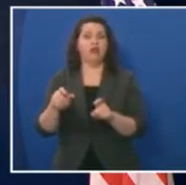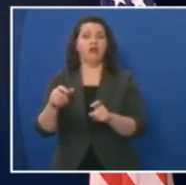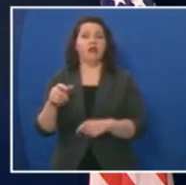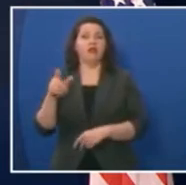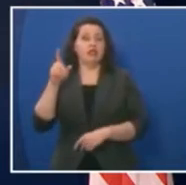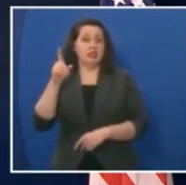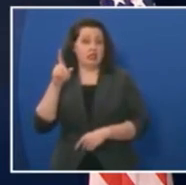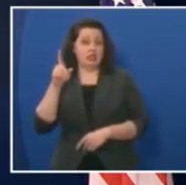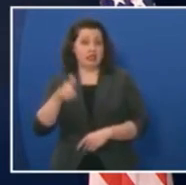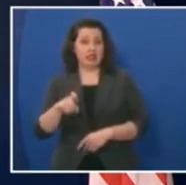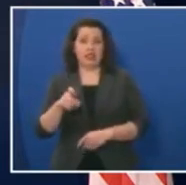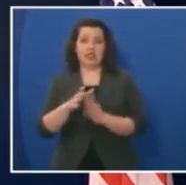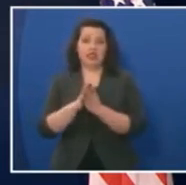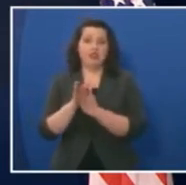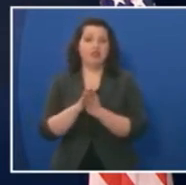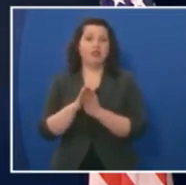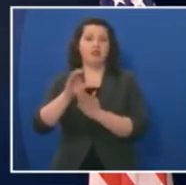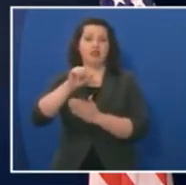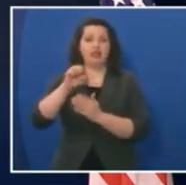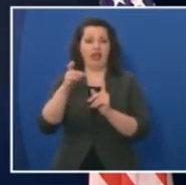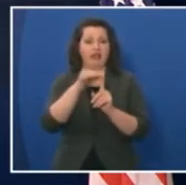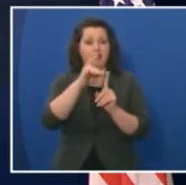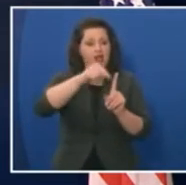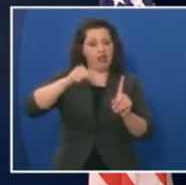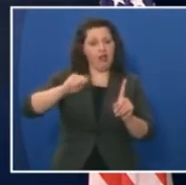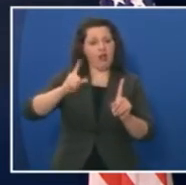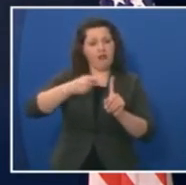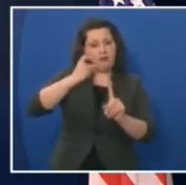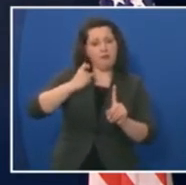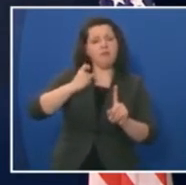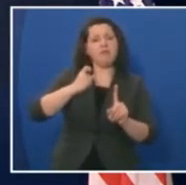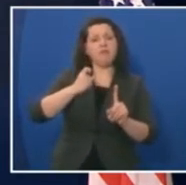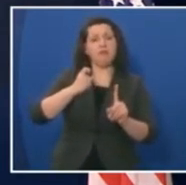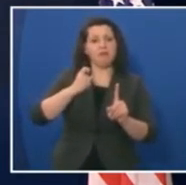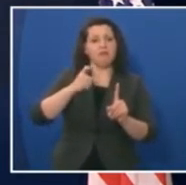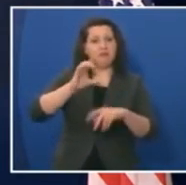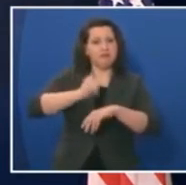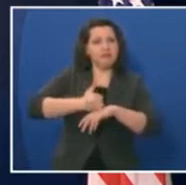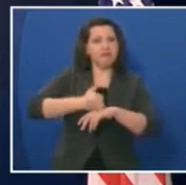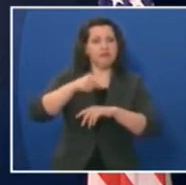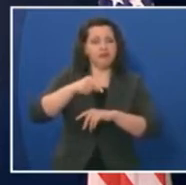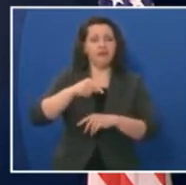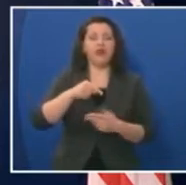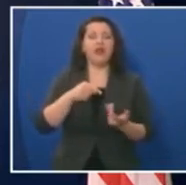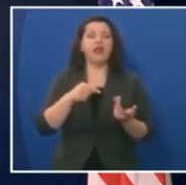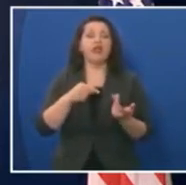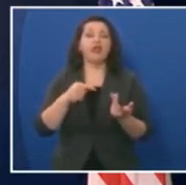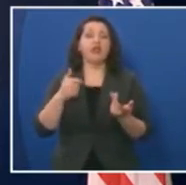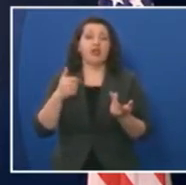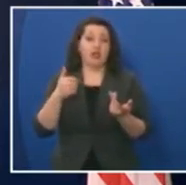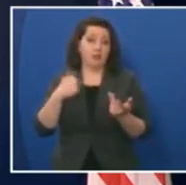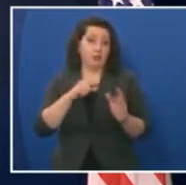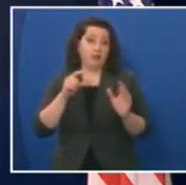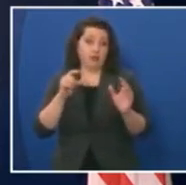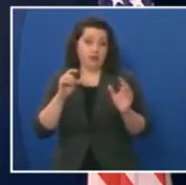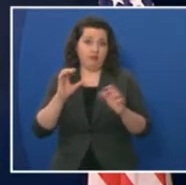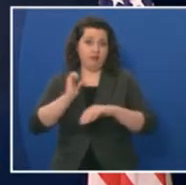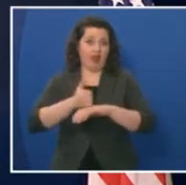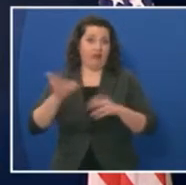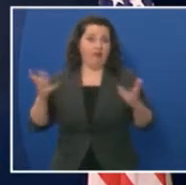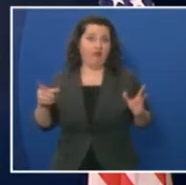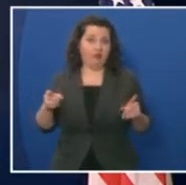a robust case investigation and contracts tracing system in place. And we've been able to do that by